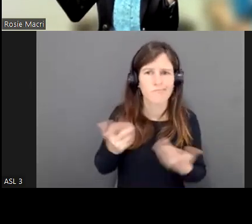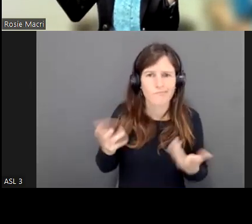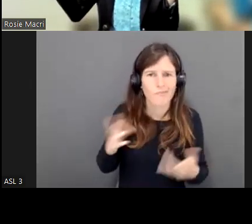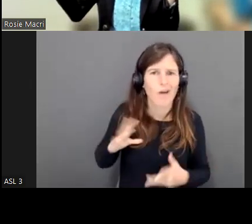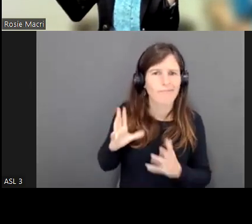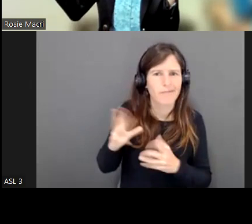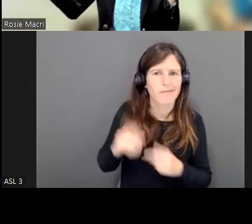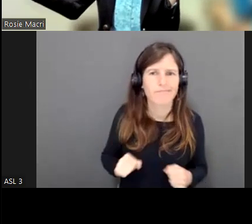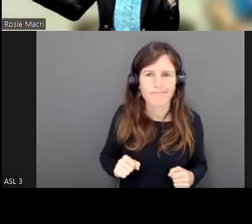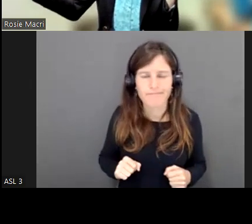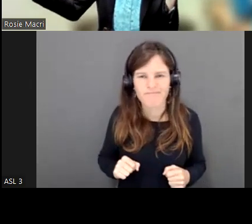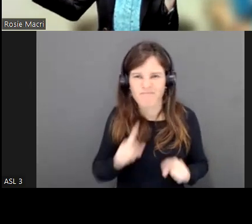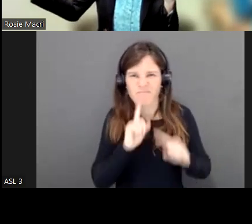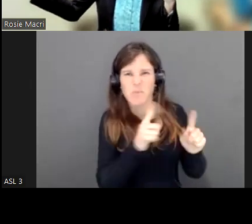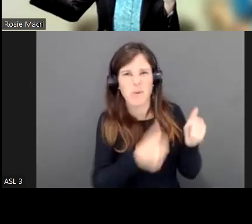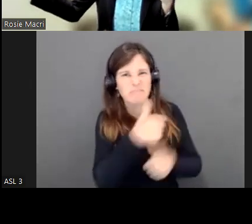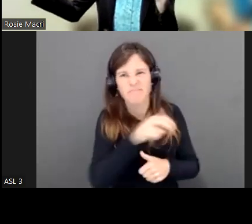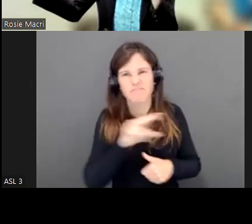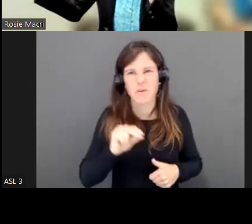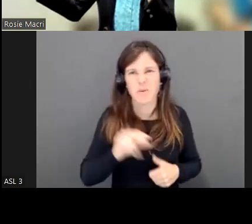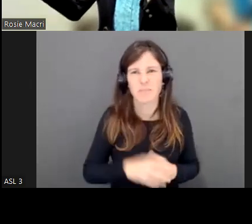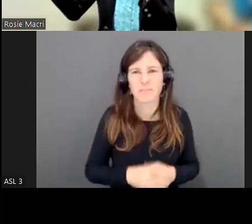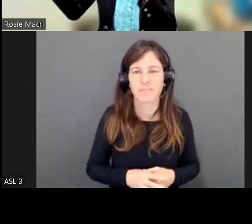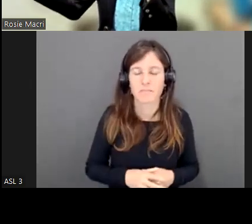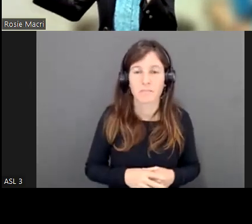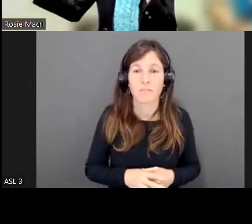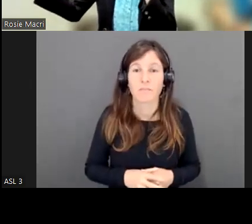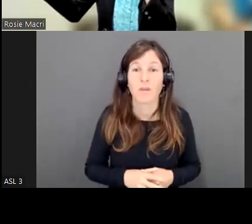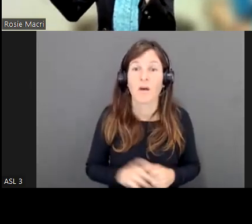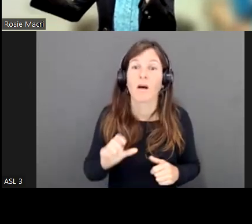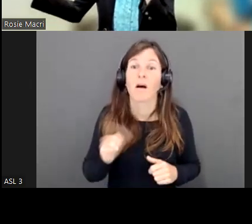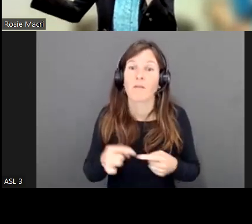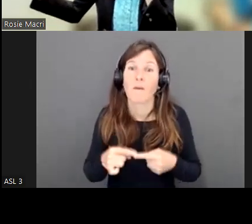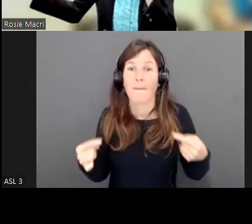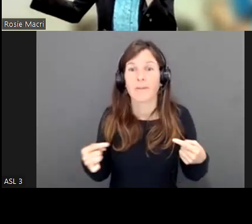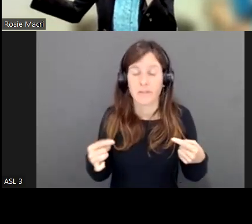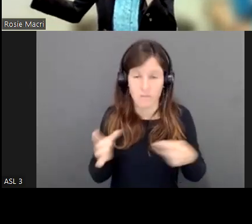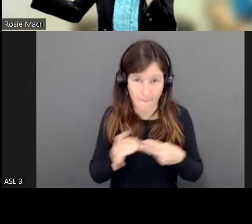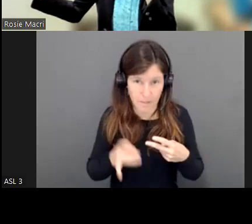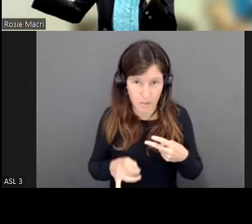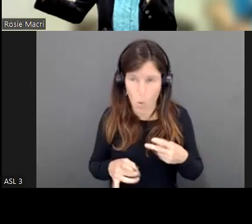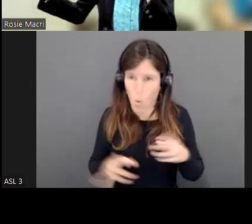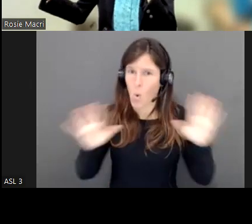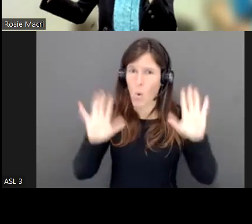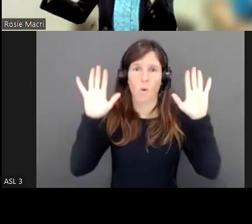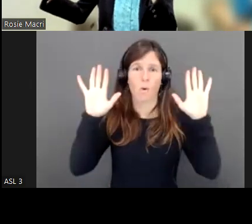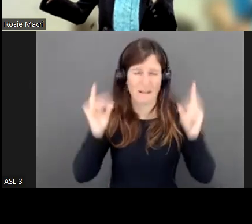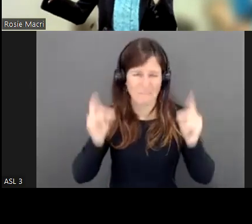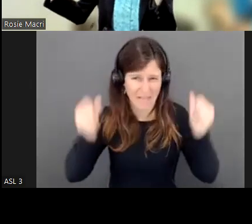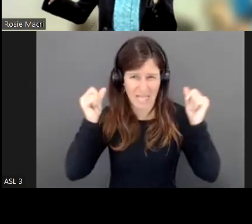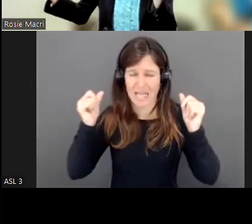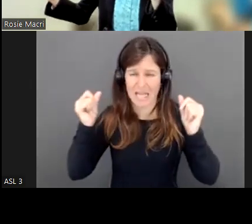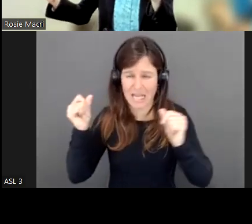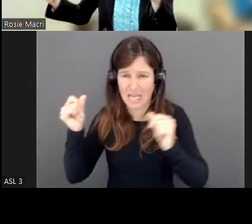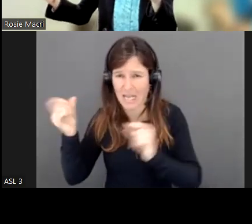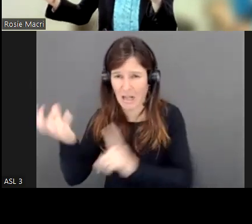then another polarizing choice might be move him out immediately and report immediately. And we